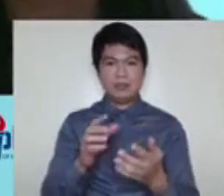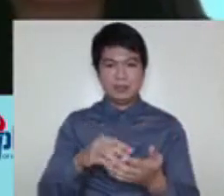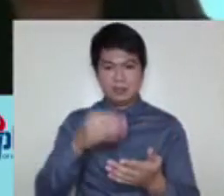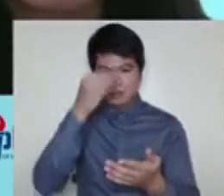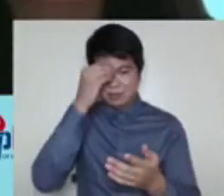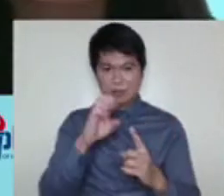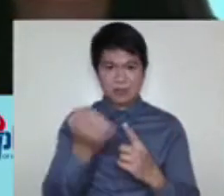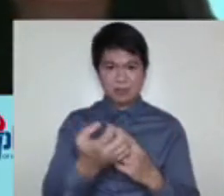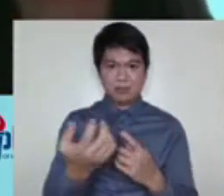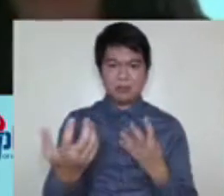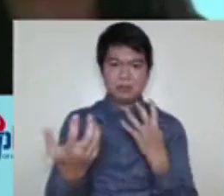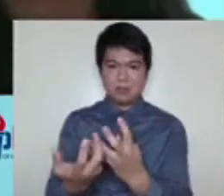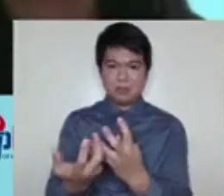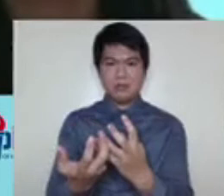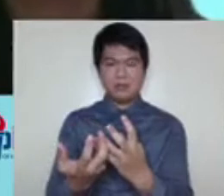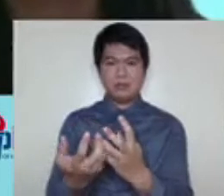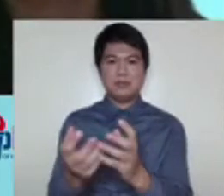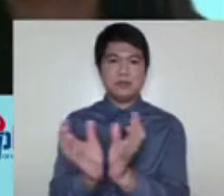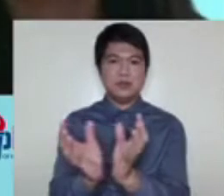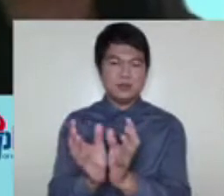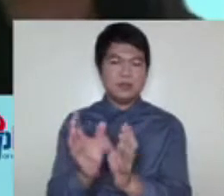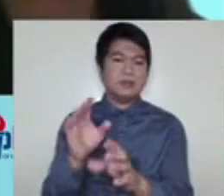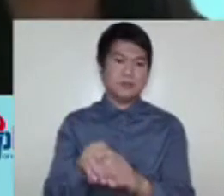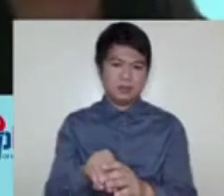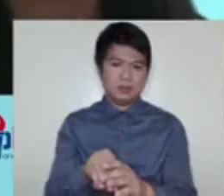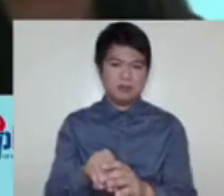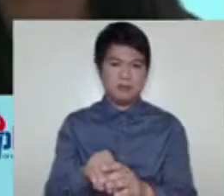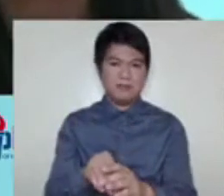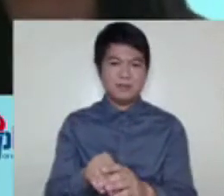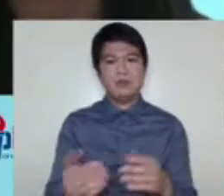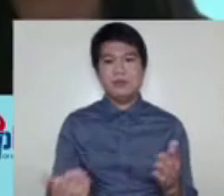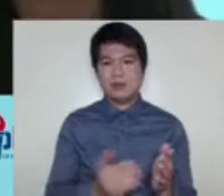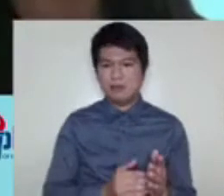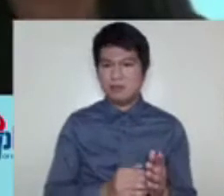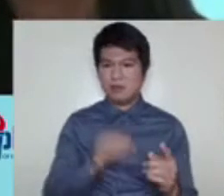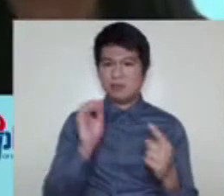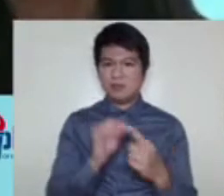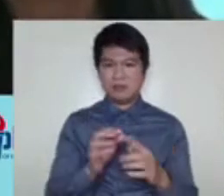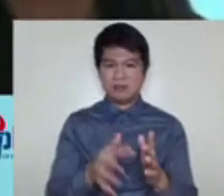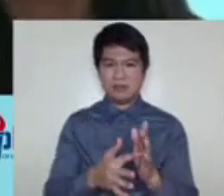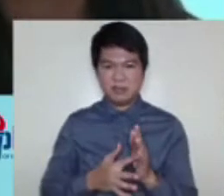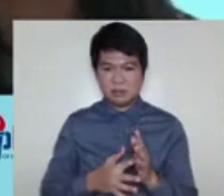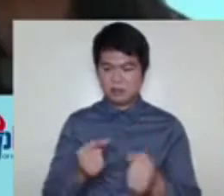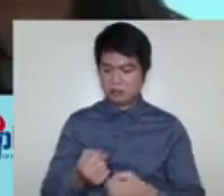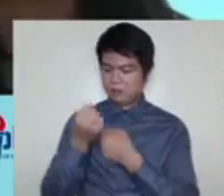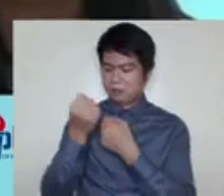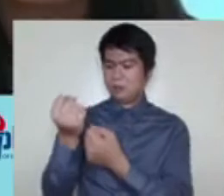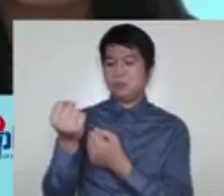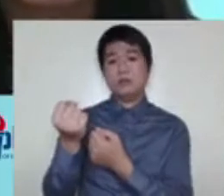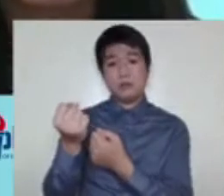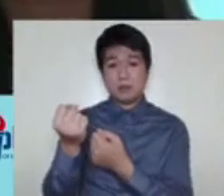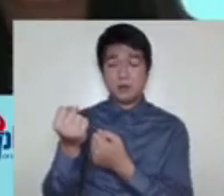community contexts. So again, we are this objective requires the submission of any